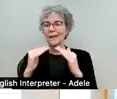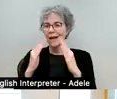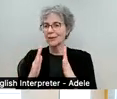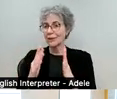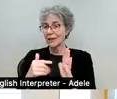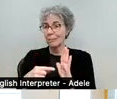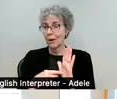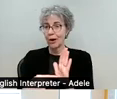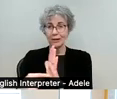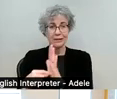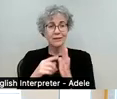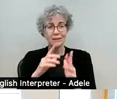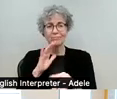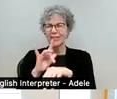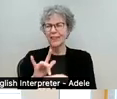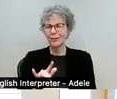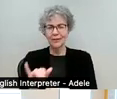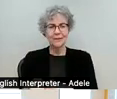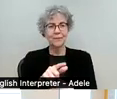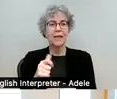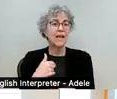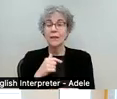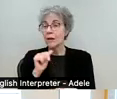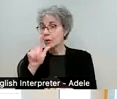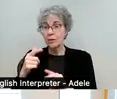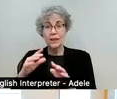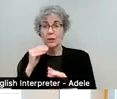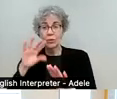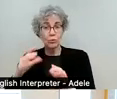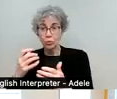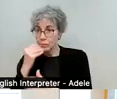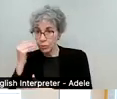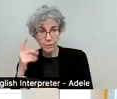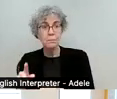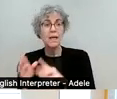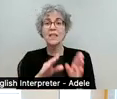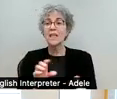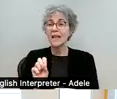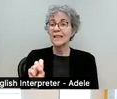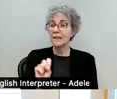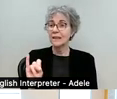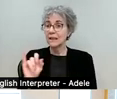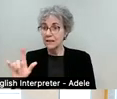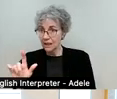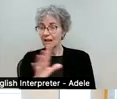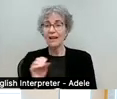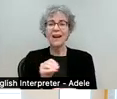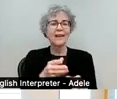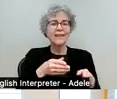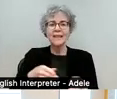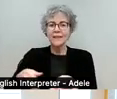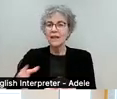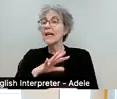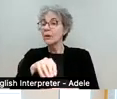that. We also have a range beyond just group care of SIL and individualized, including